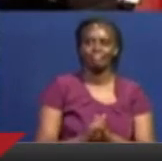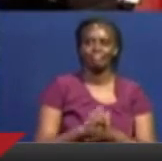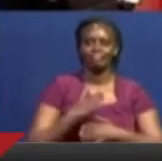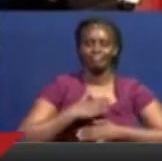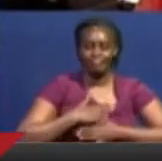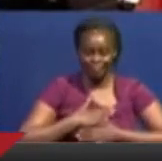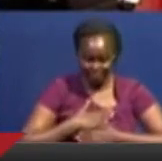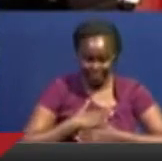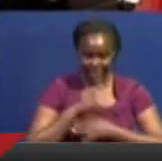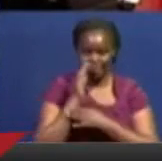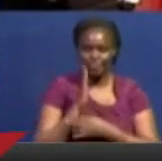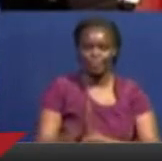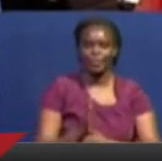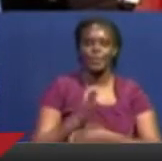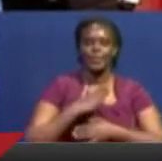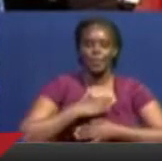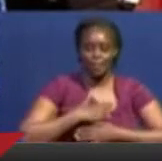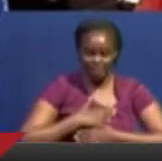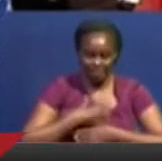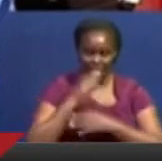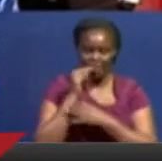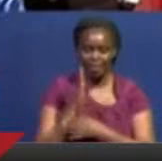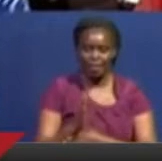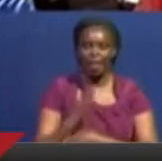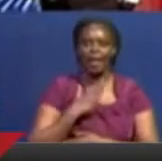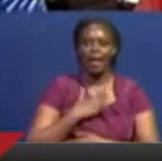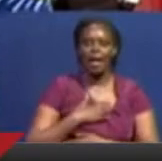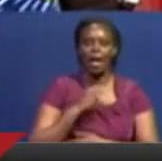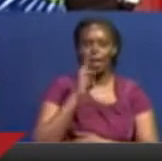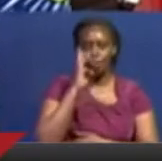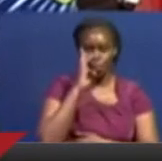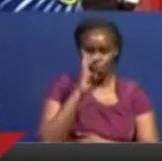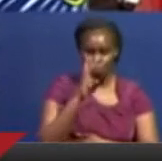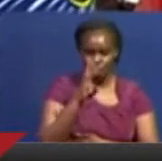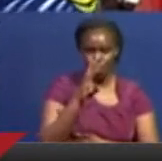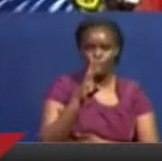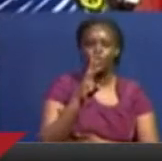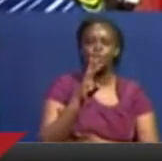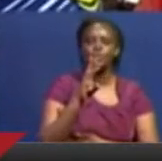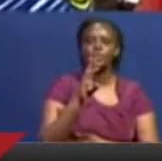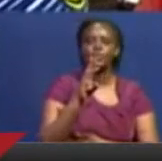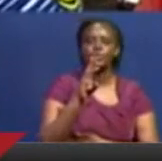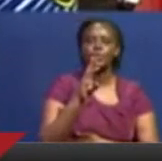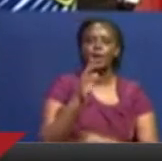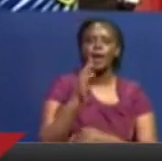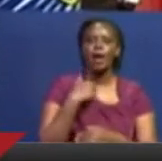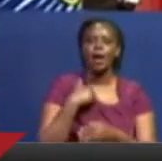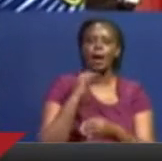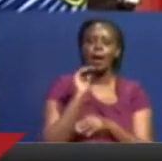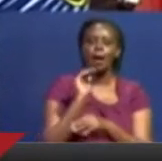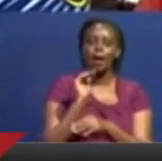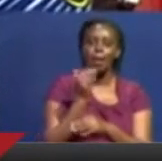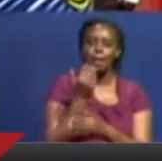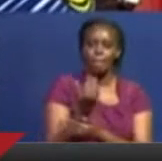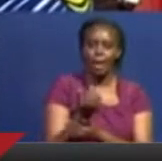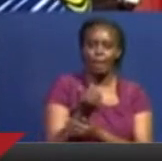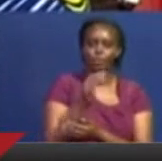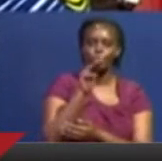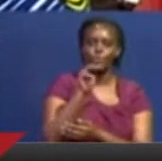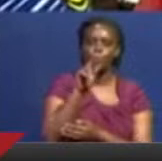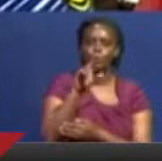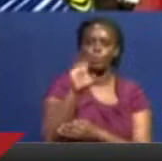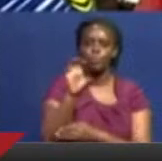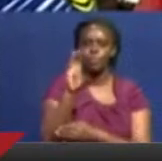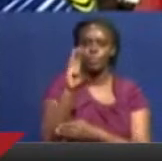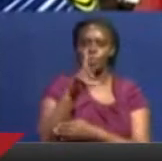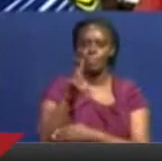Mr. Speaker, Honorable Speaker, I wish to move. I beg to move. I beg to move